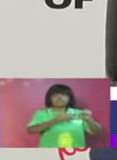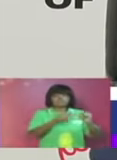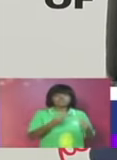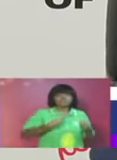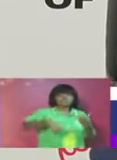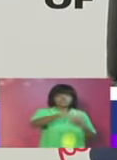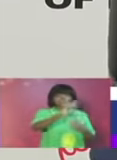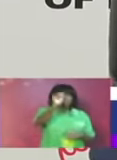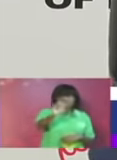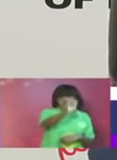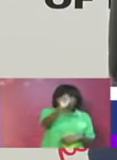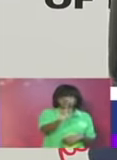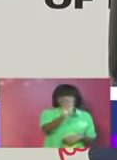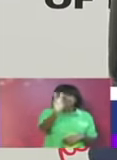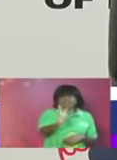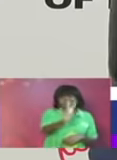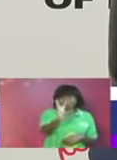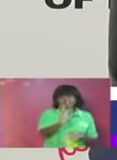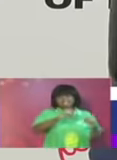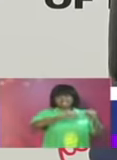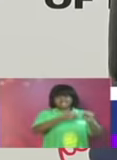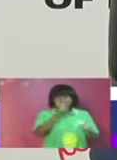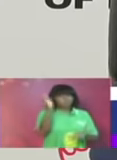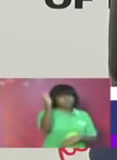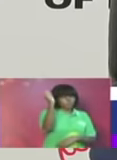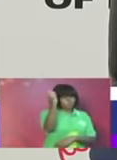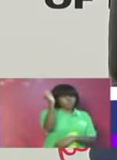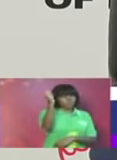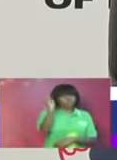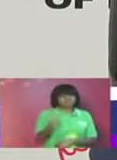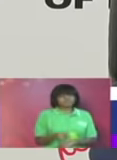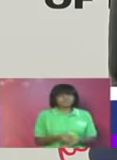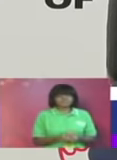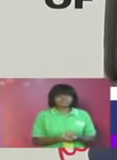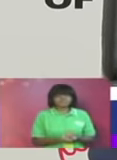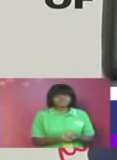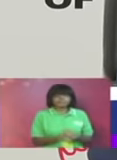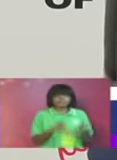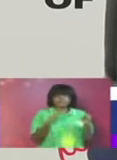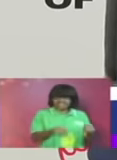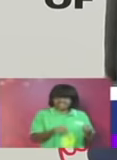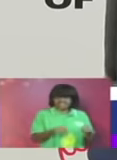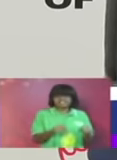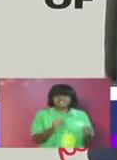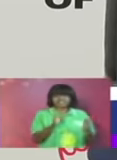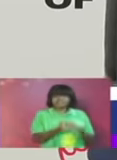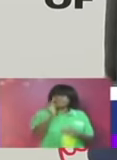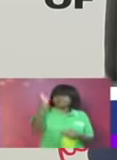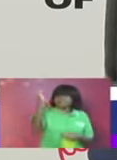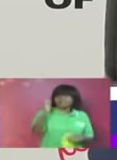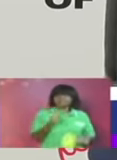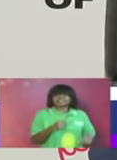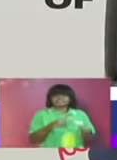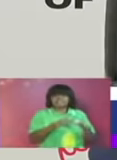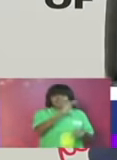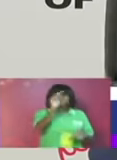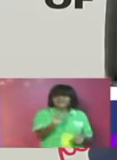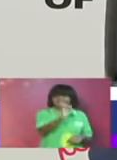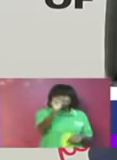Wednesday. The other sites in Trinidad will start on Monday. At the paddock, they have